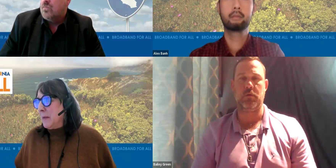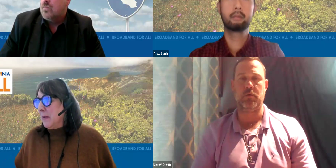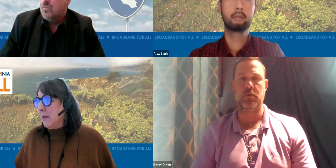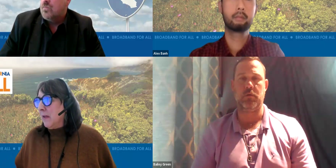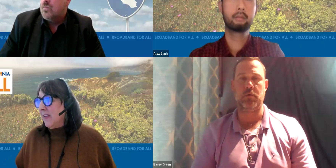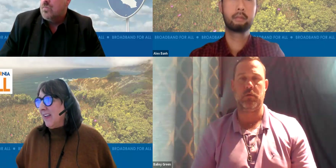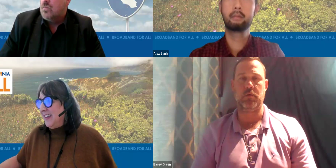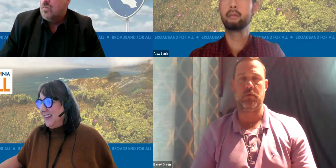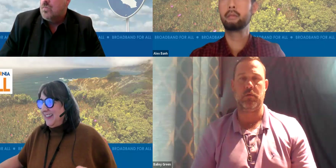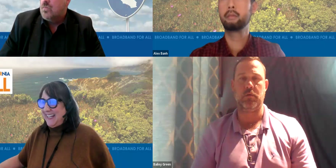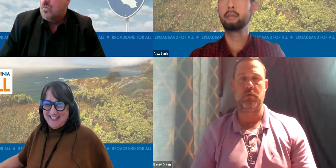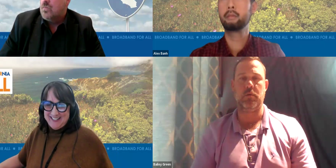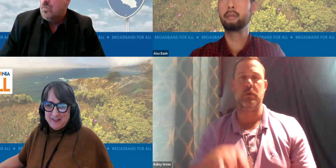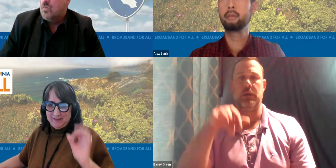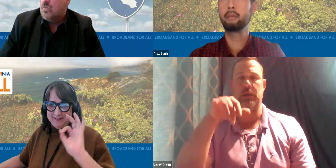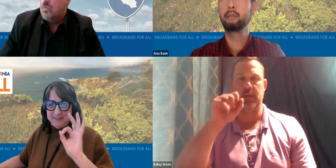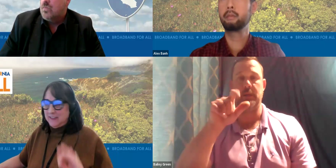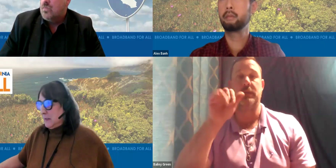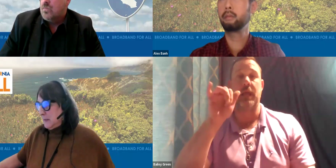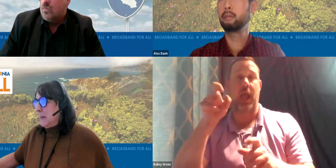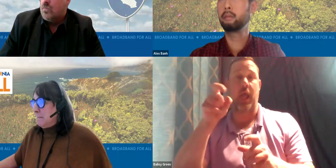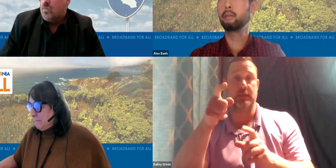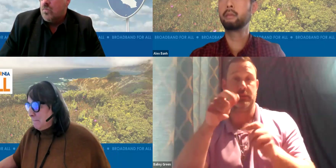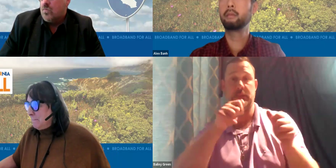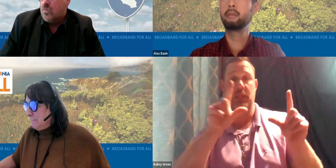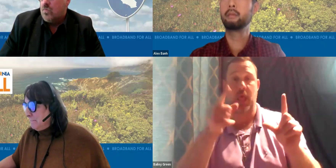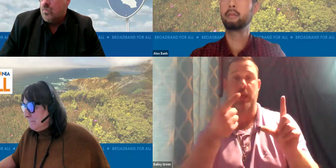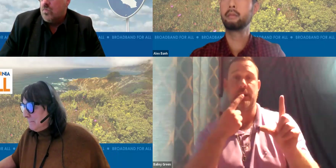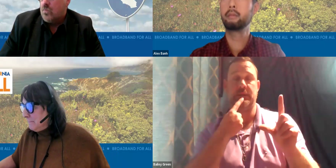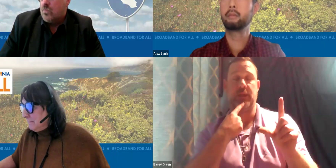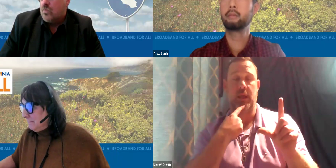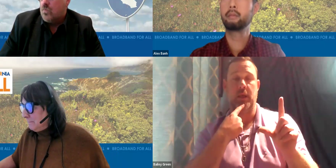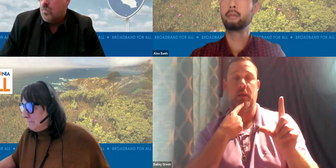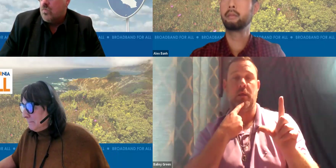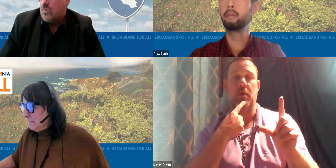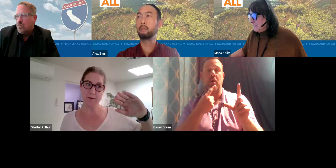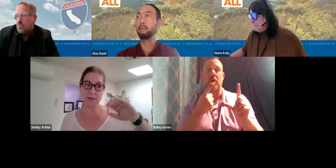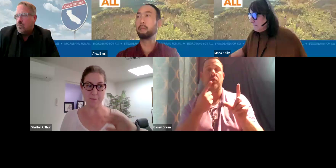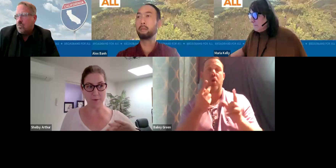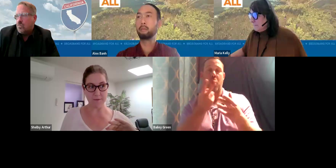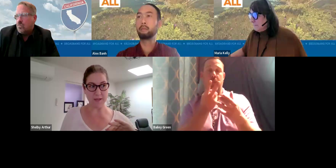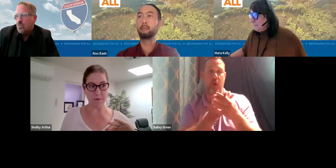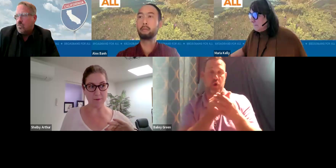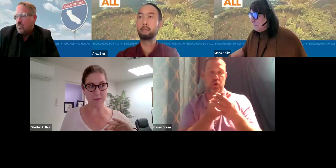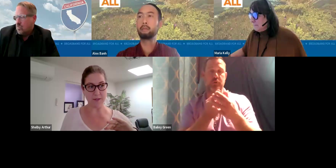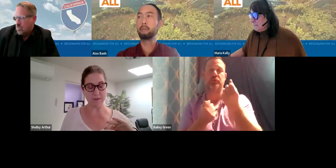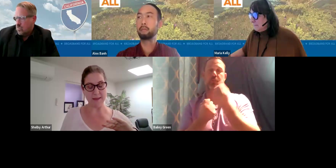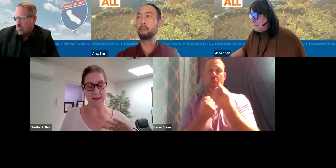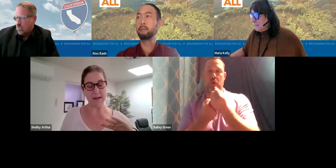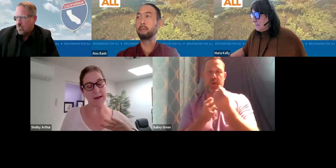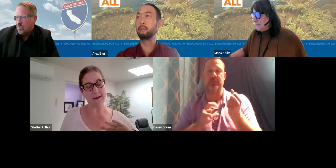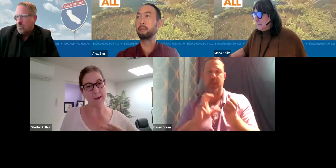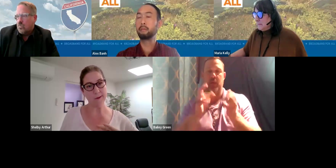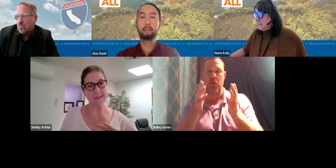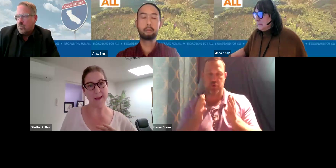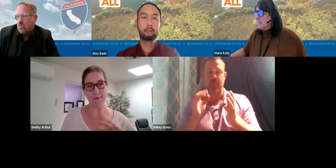Yes, happy to. In Alex's slide, it said that there are partners and supportive stakeholders, and it was, I